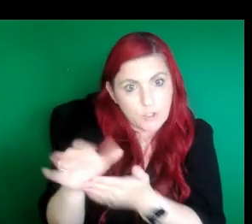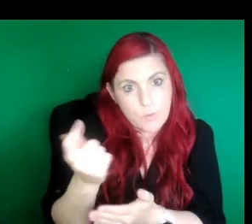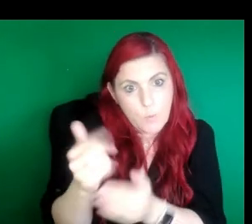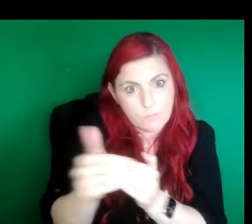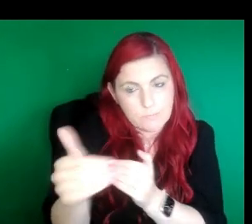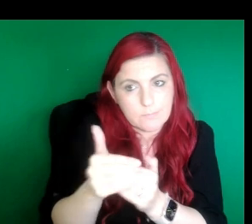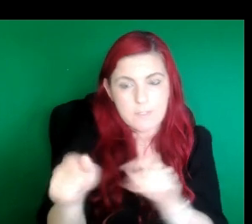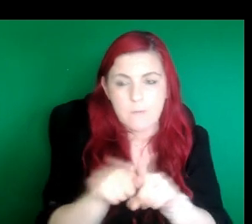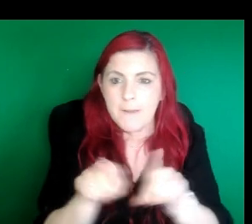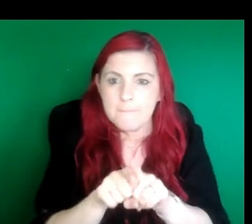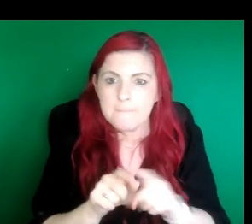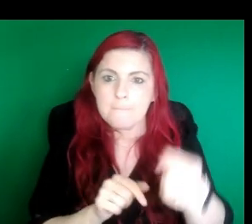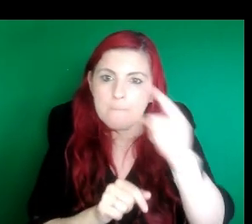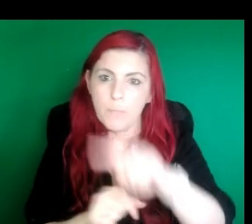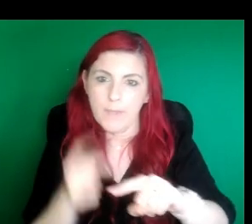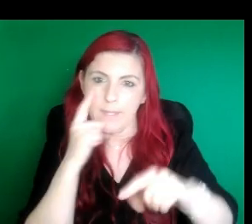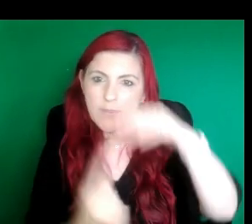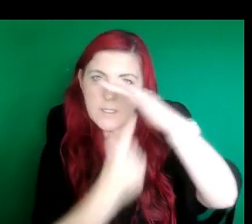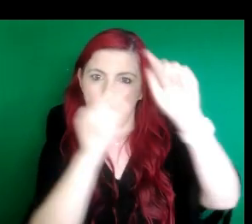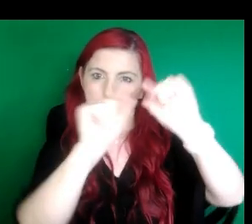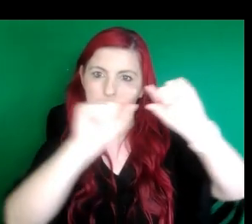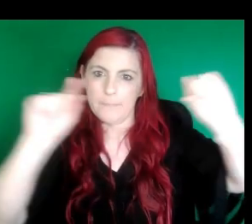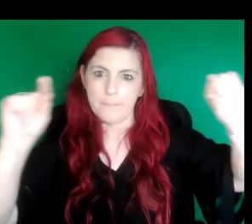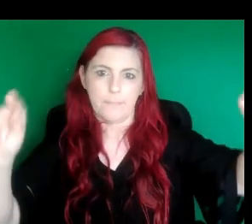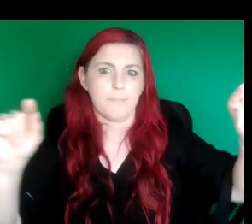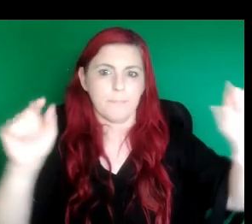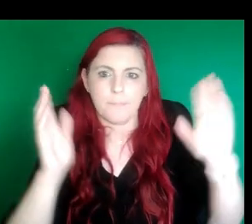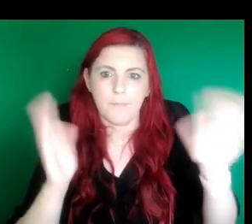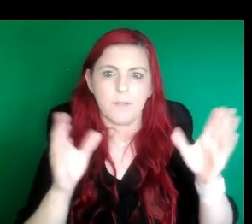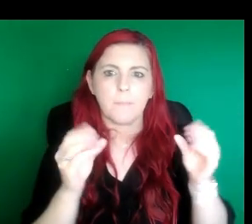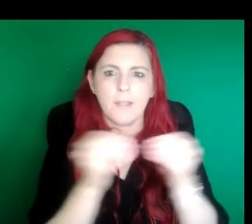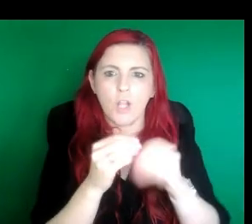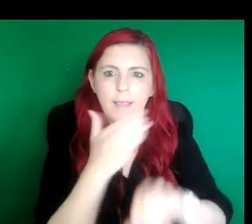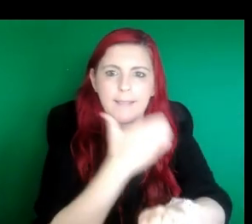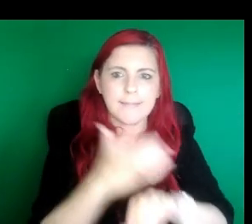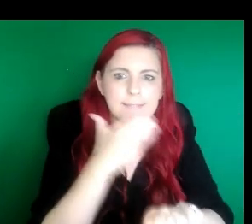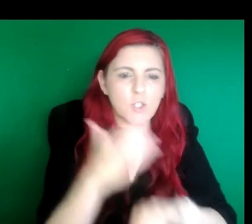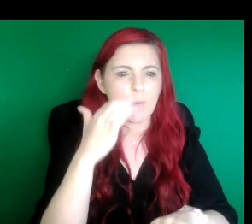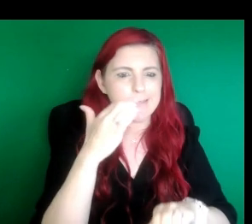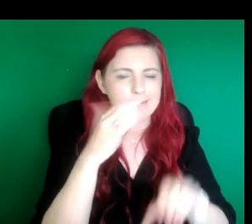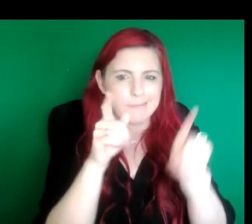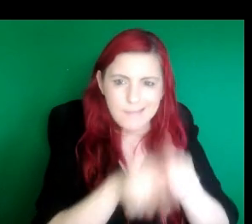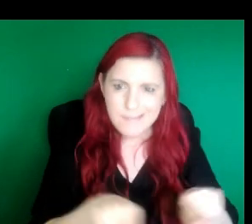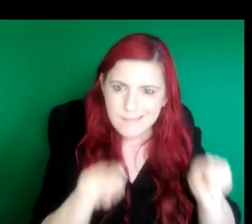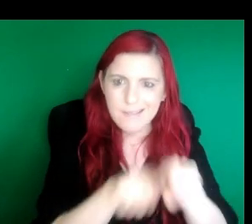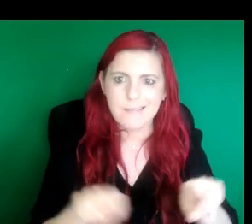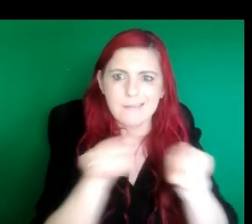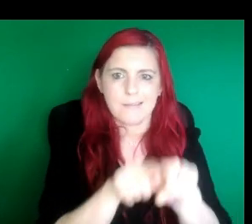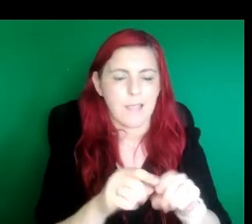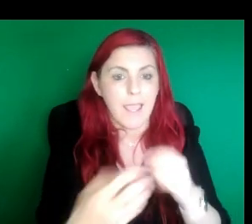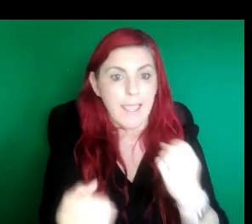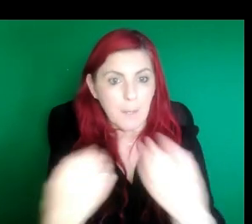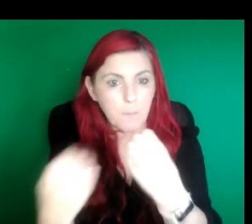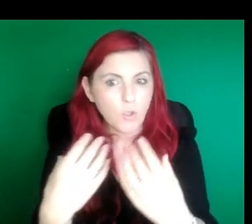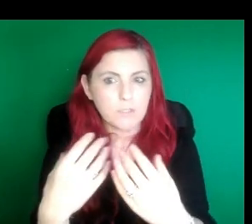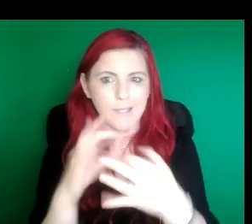too. So if you can see at the very top here, I have recommended continuous and consistent input and engagement with the deaf